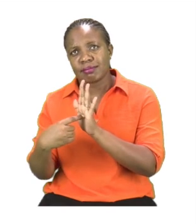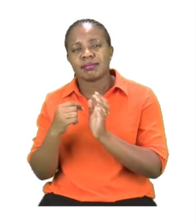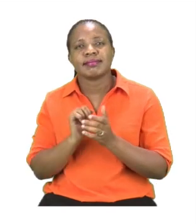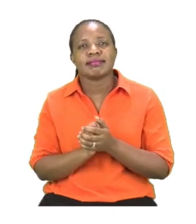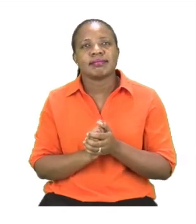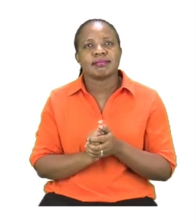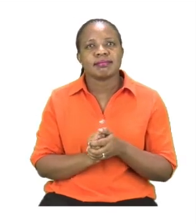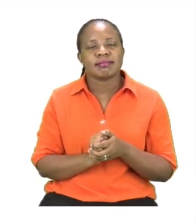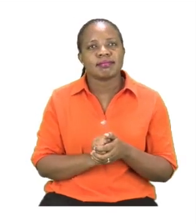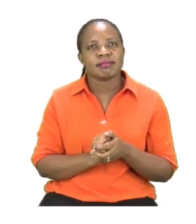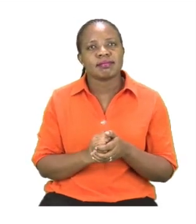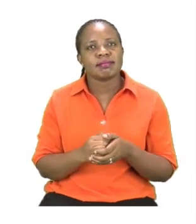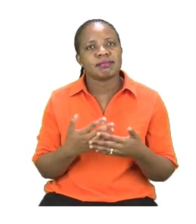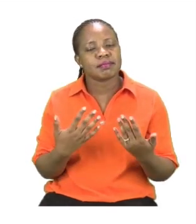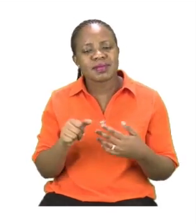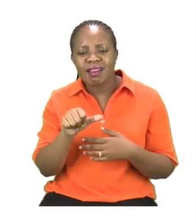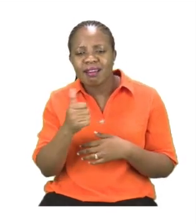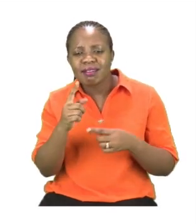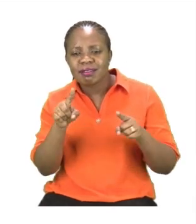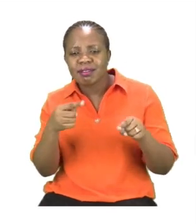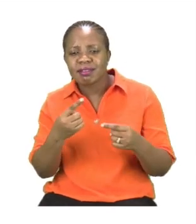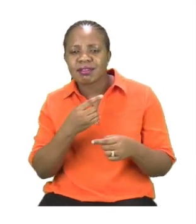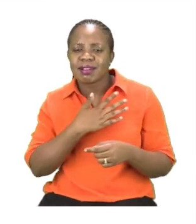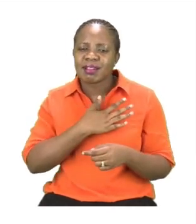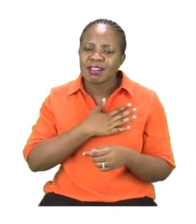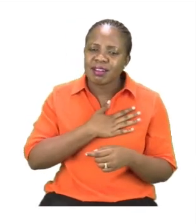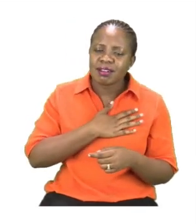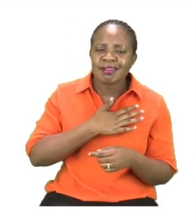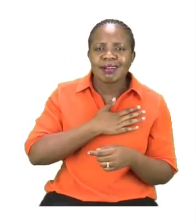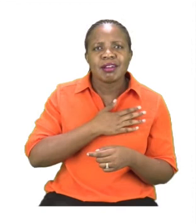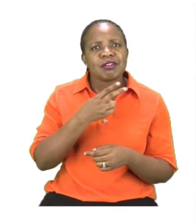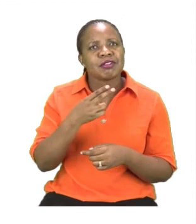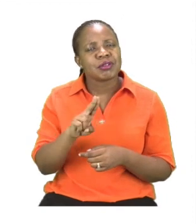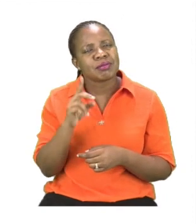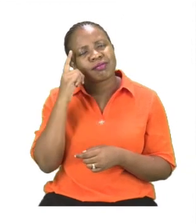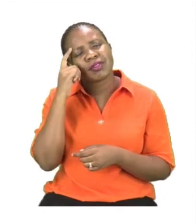like or dislike? Can you think of any that are not here?